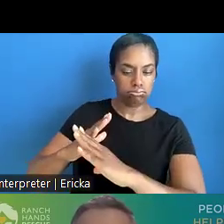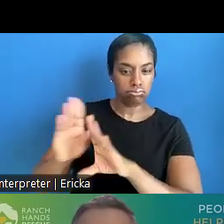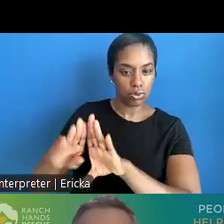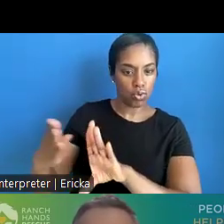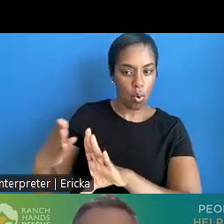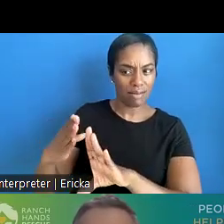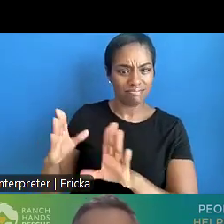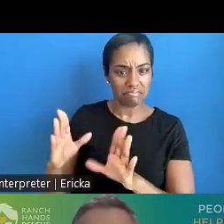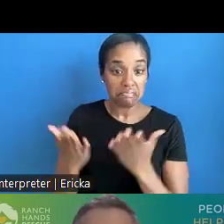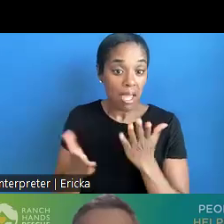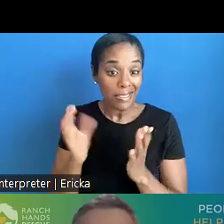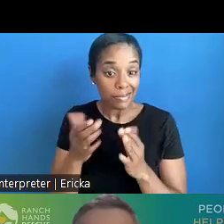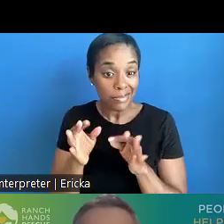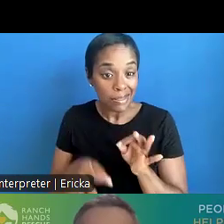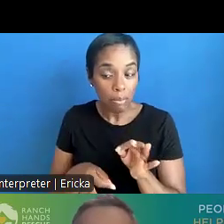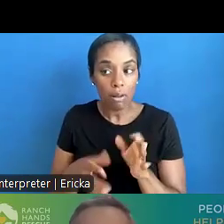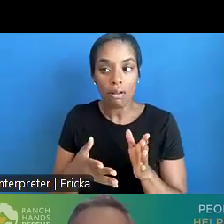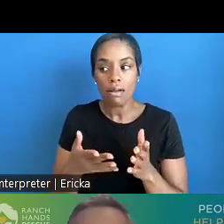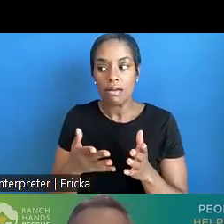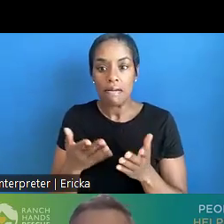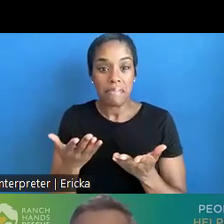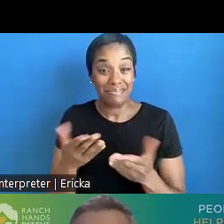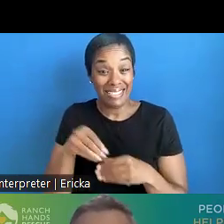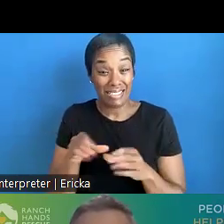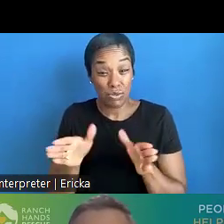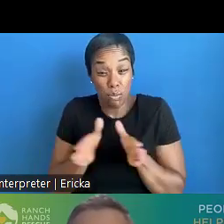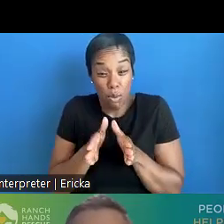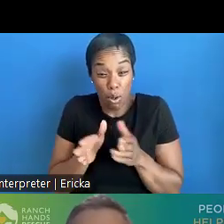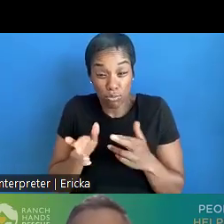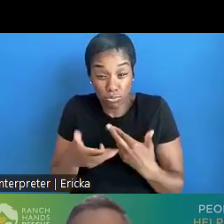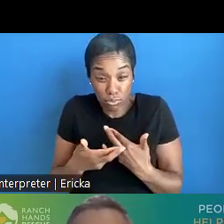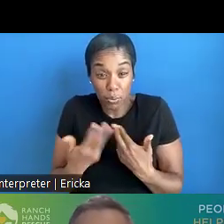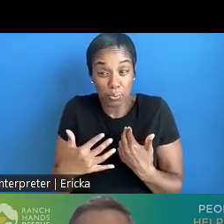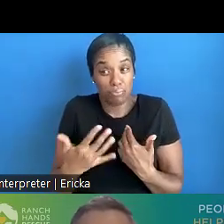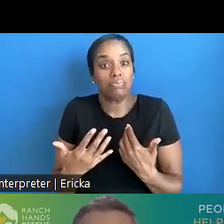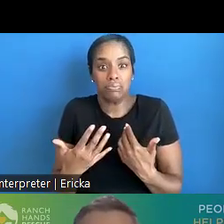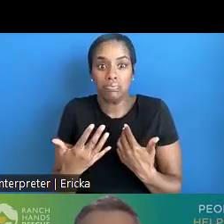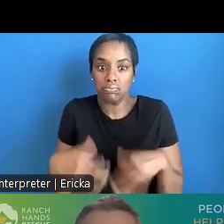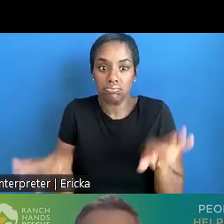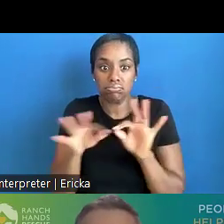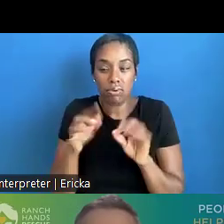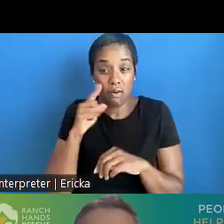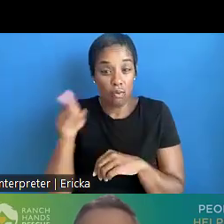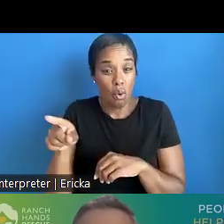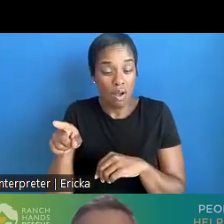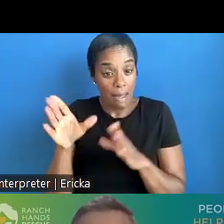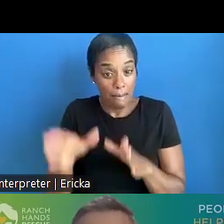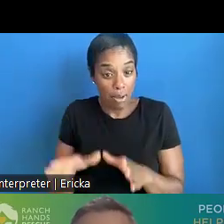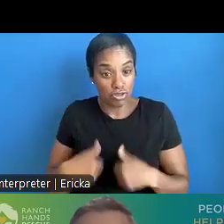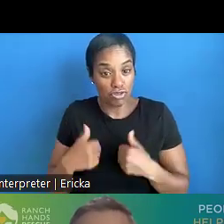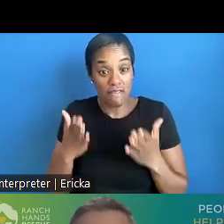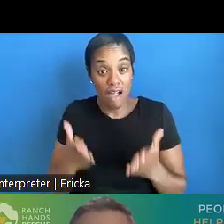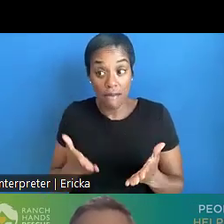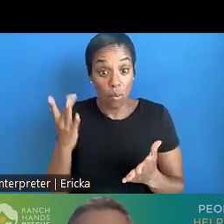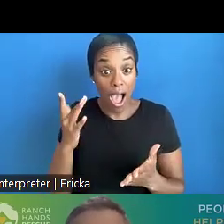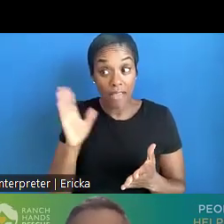and it may seem small, especially in a small room, but it's huge for the survivor because I guarantee you they're looking for their exit, even if they're not consciously aware